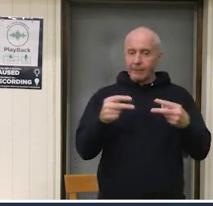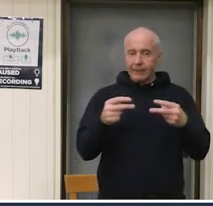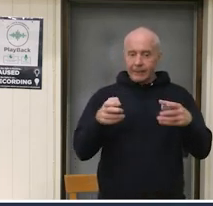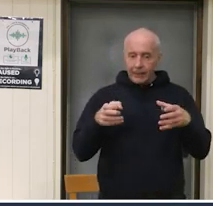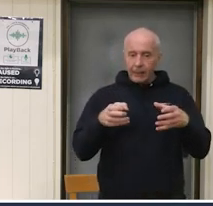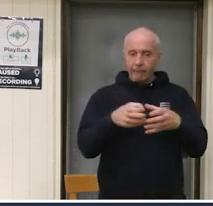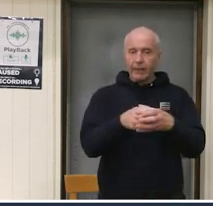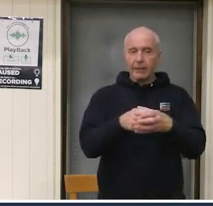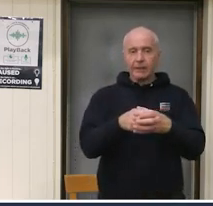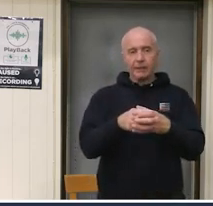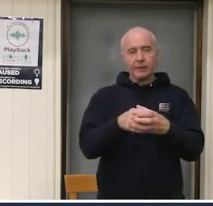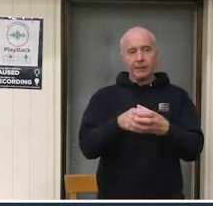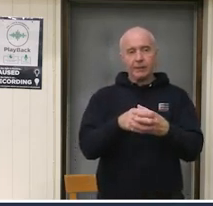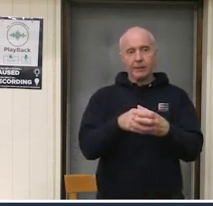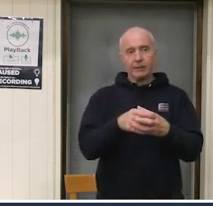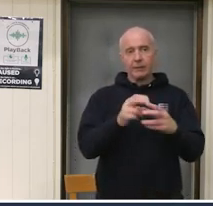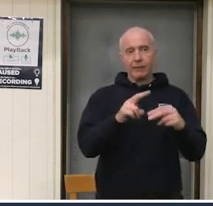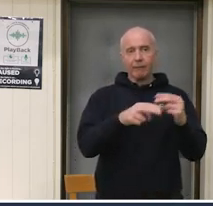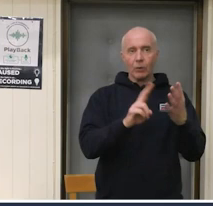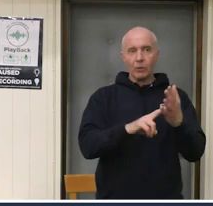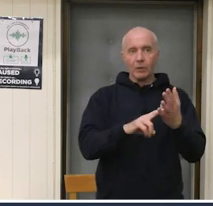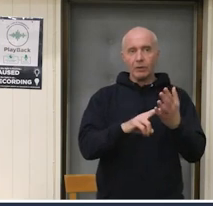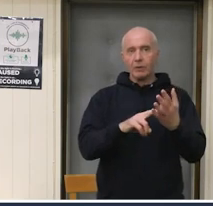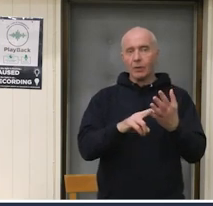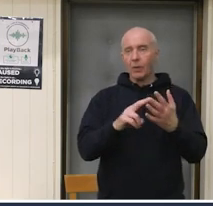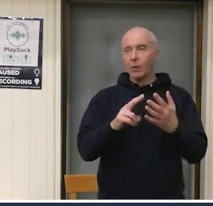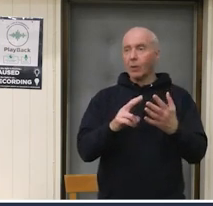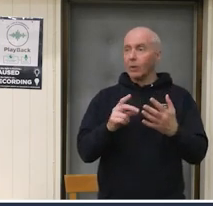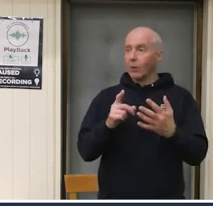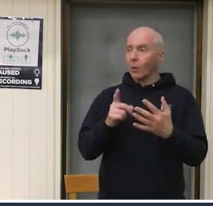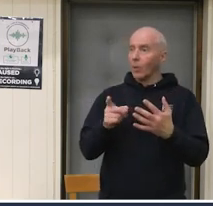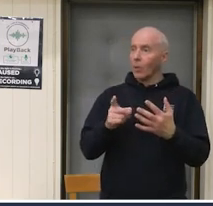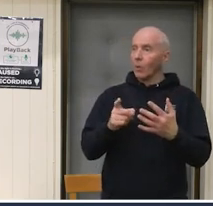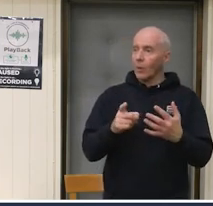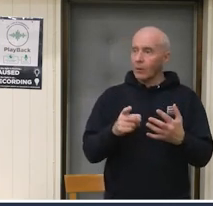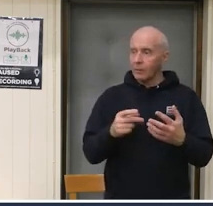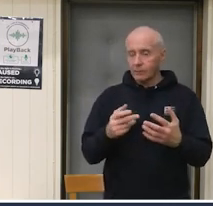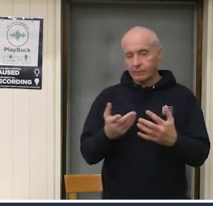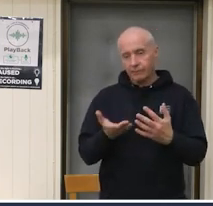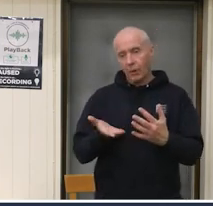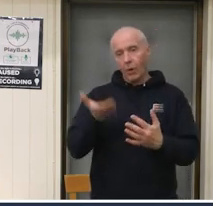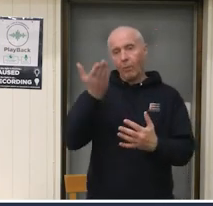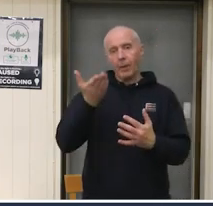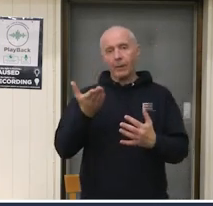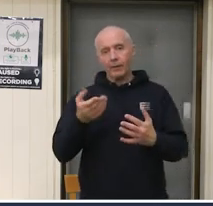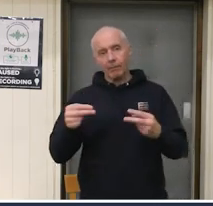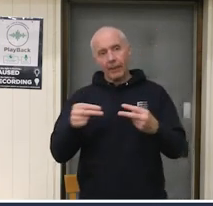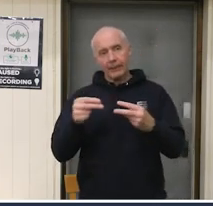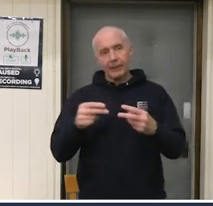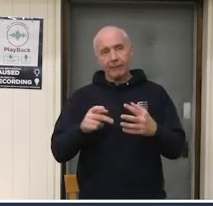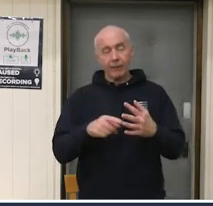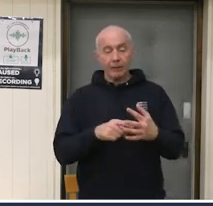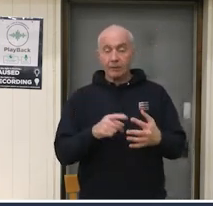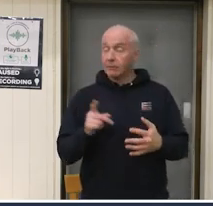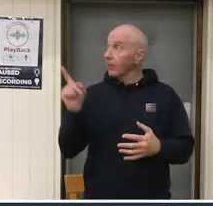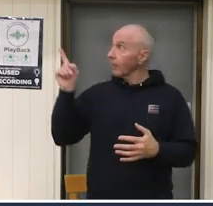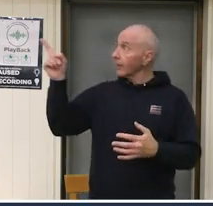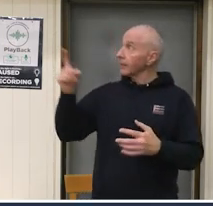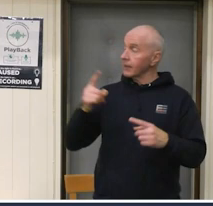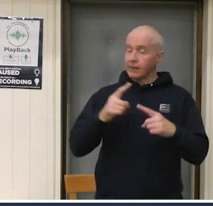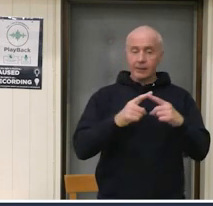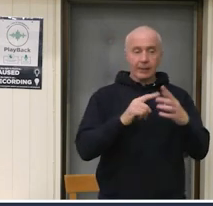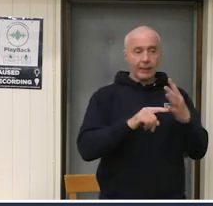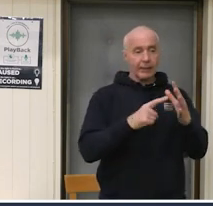getting over these instabilities, go big or up the magnetic field. This is the go big, right? This is ITER. It's being built currently in the south of